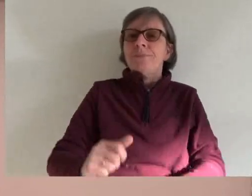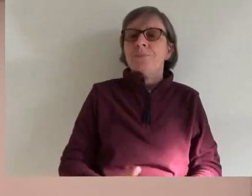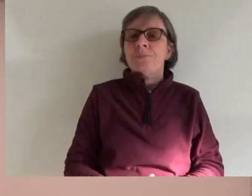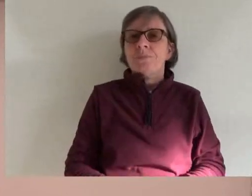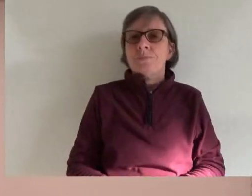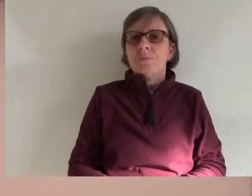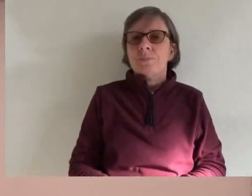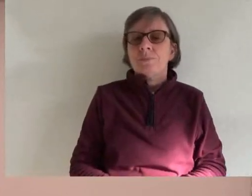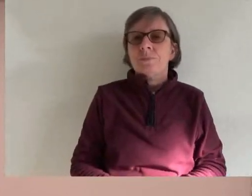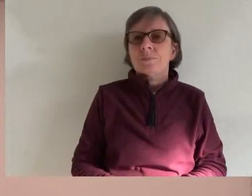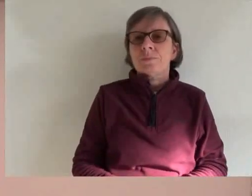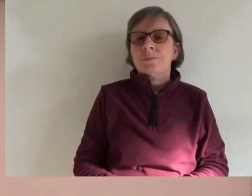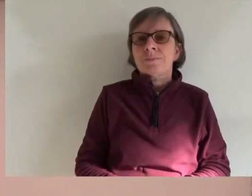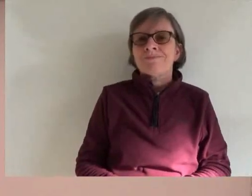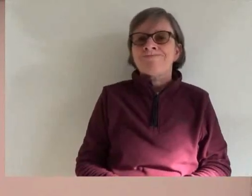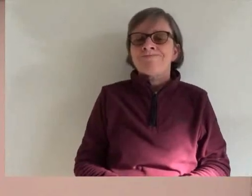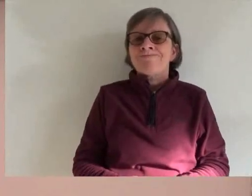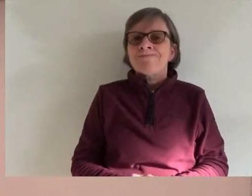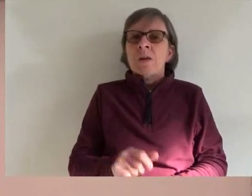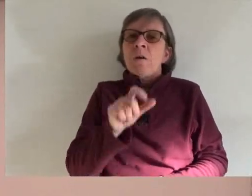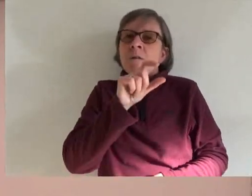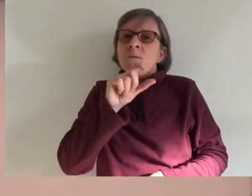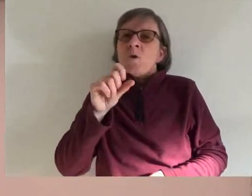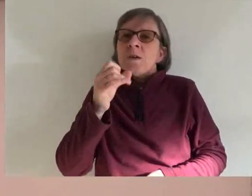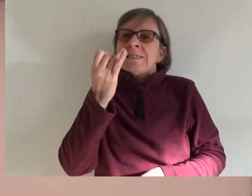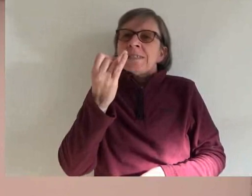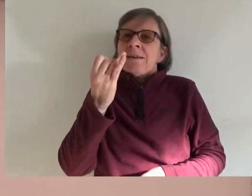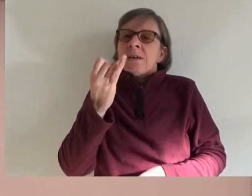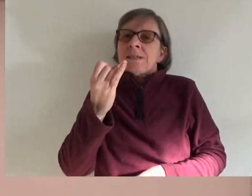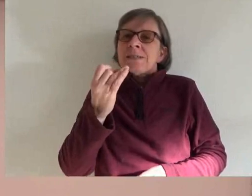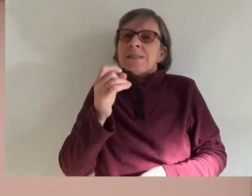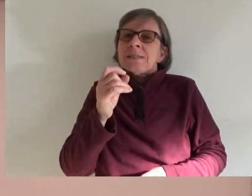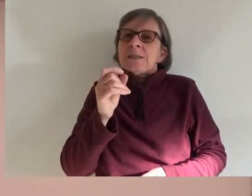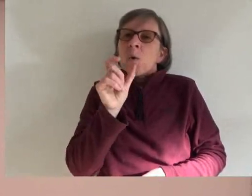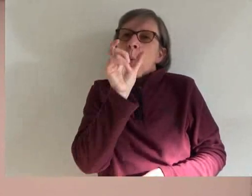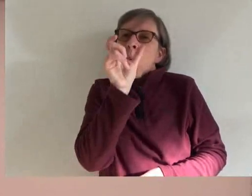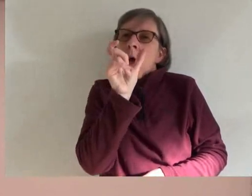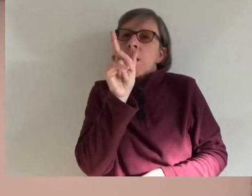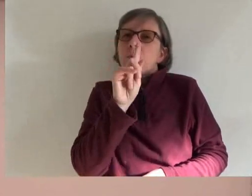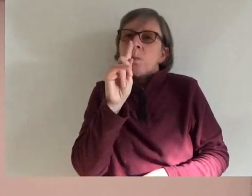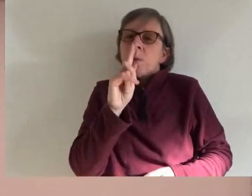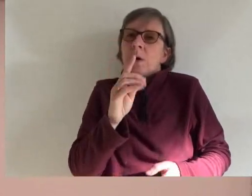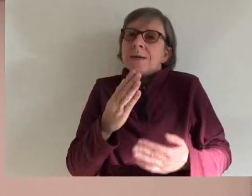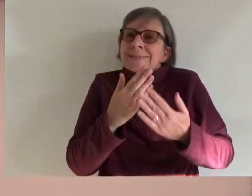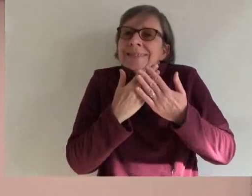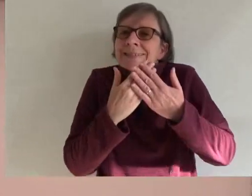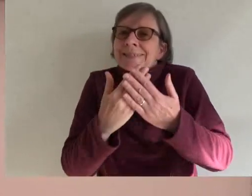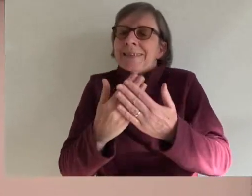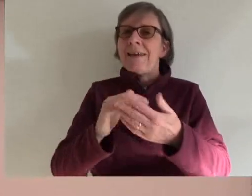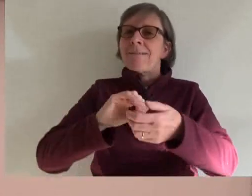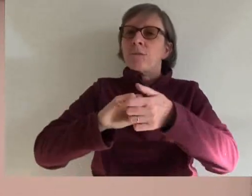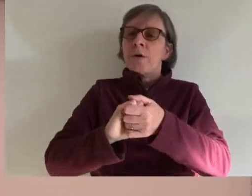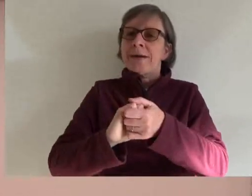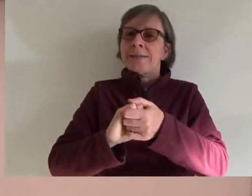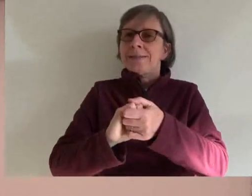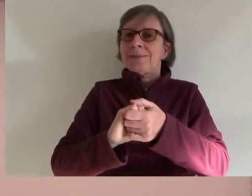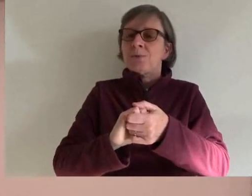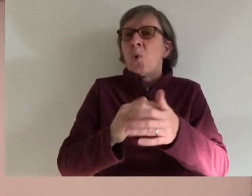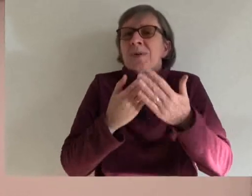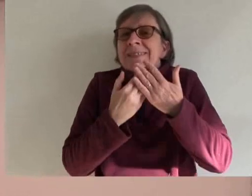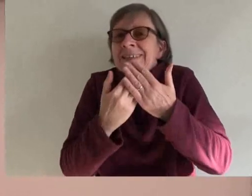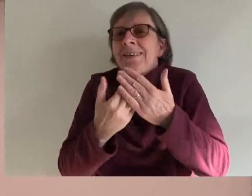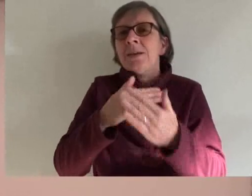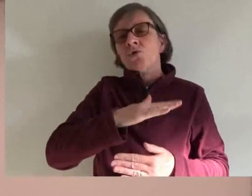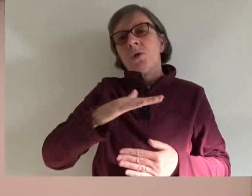John starts off that verse 7 with the term "dear friends," sometimes translated "dear children." It's one of his favourite comments, but it shows his